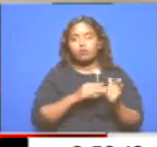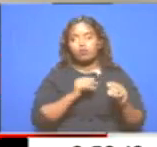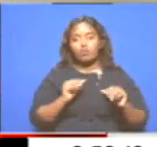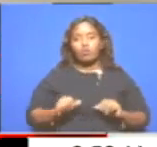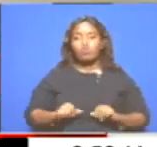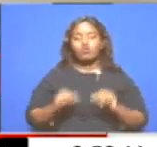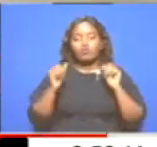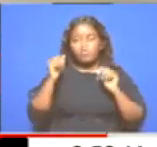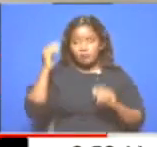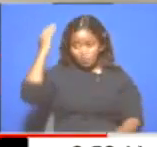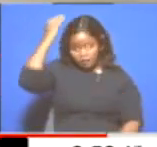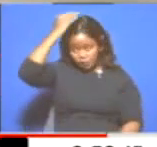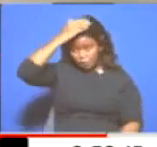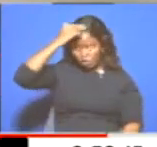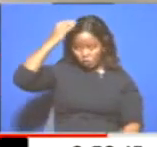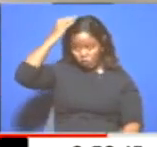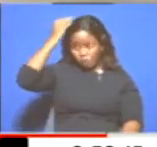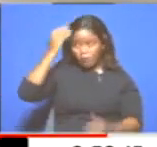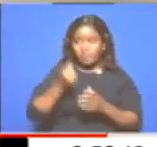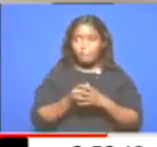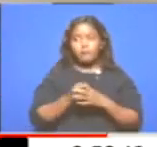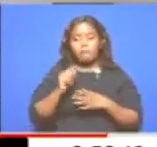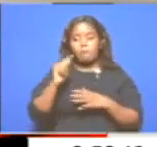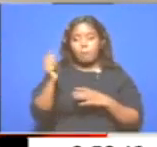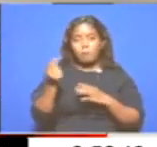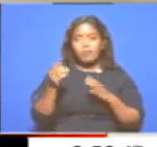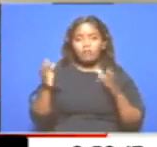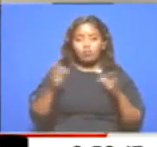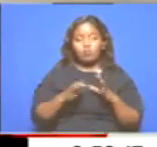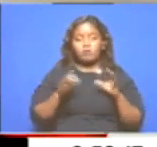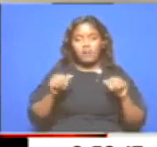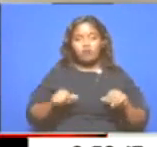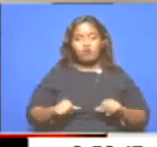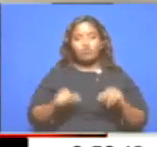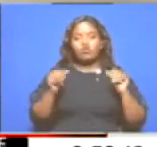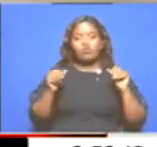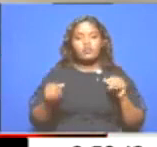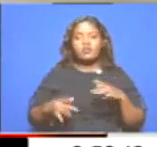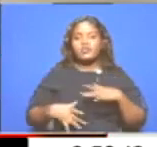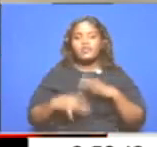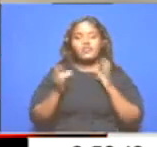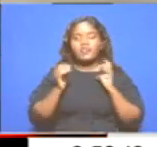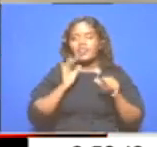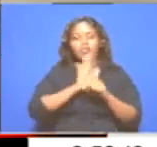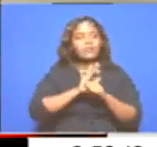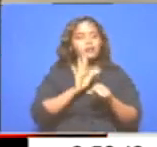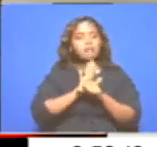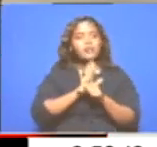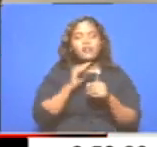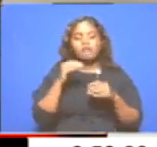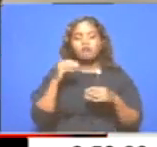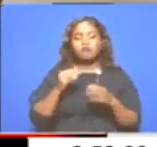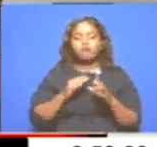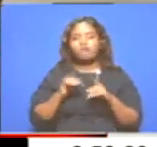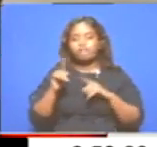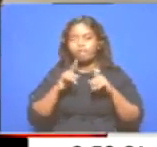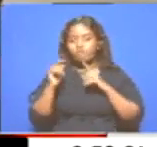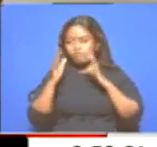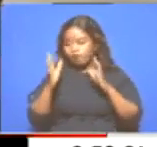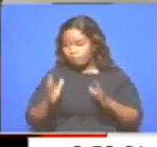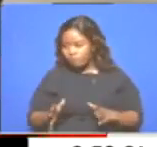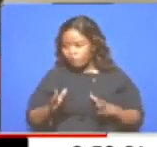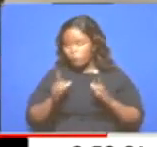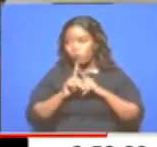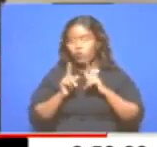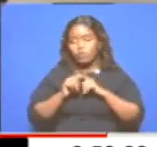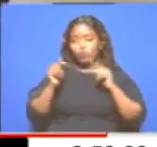United Arab Emirates. The Kenya Pavilion has continued, by the way, to attract a high number of visitors, believe it or not. And today, Valentine's